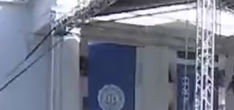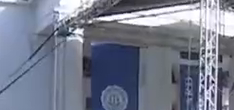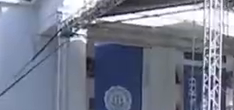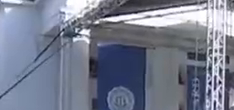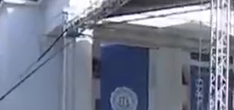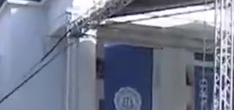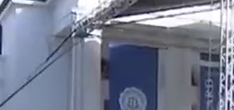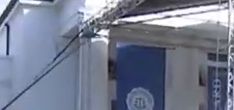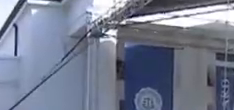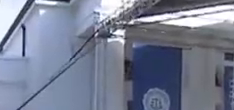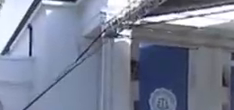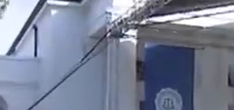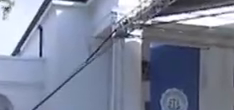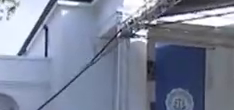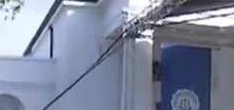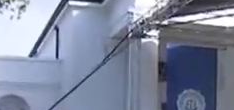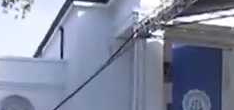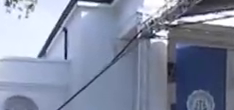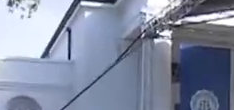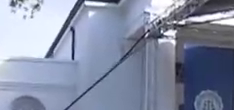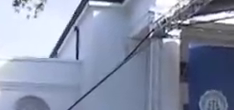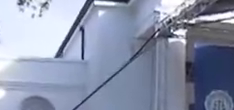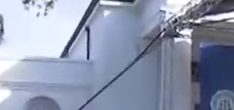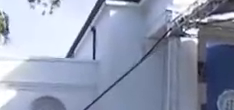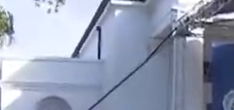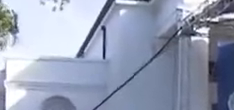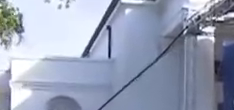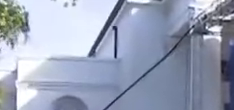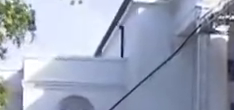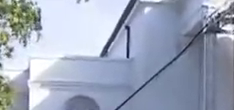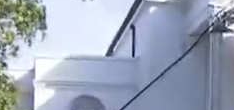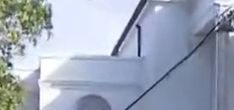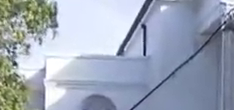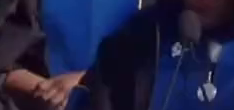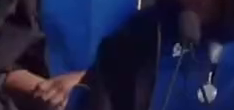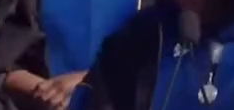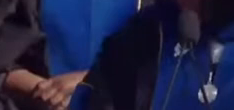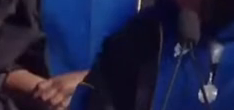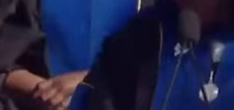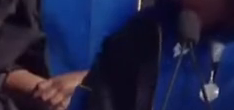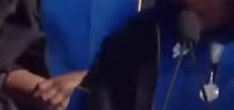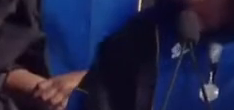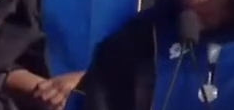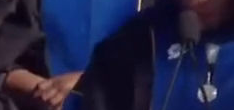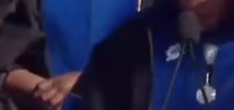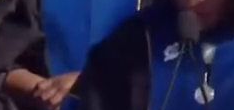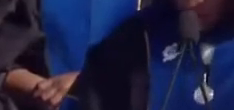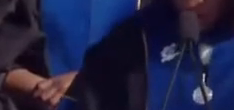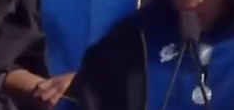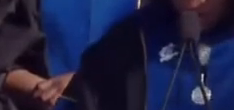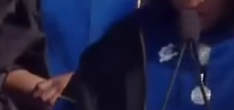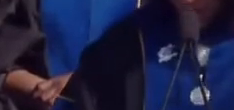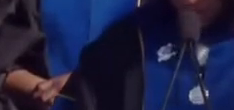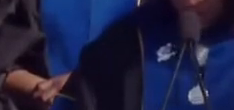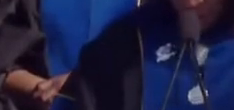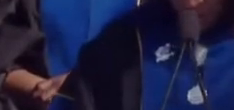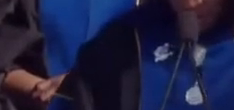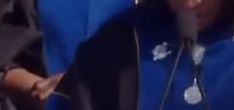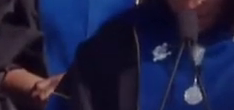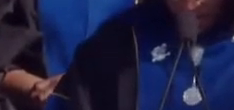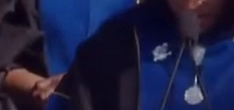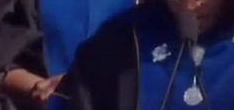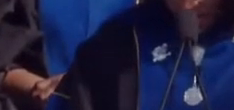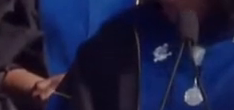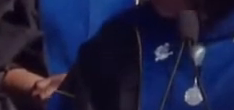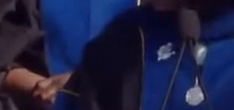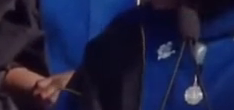Both Victoria and Traylon have completed their coursework with a perfect 4.0 cumulative grade